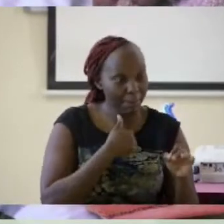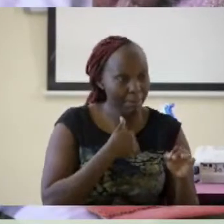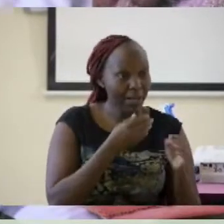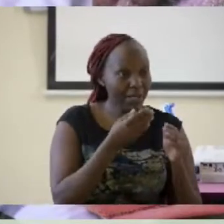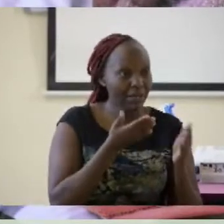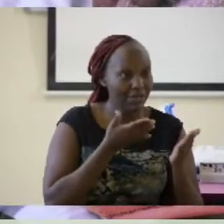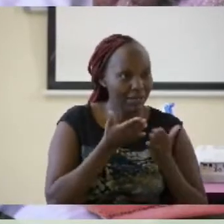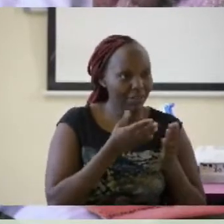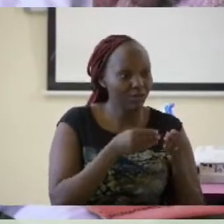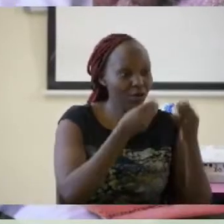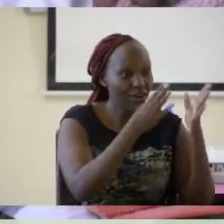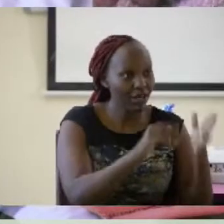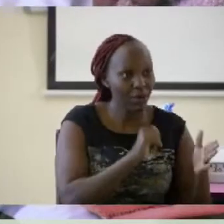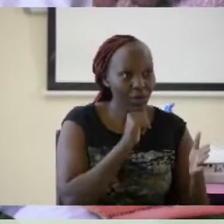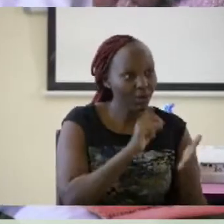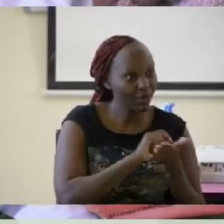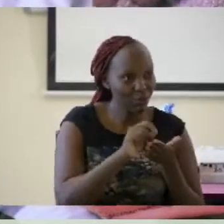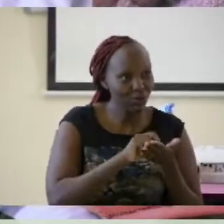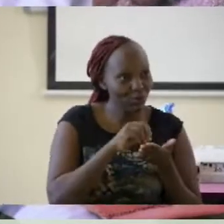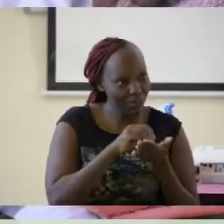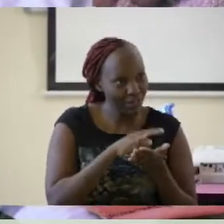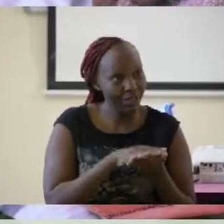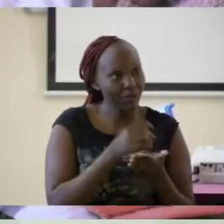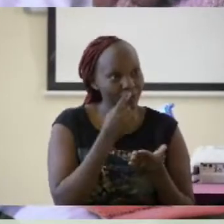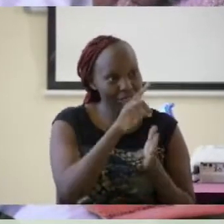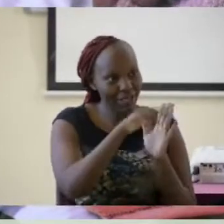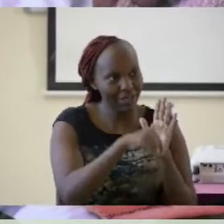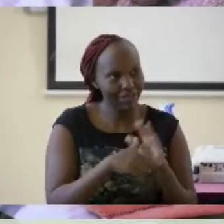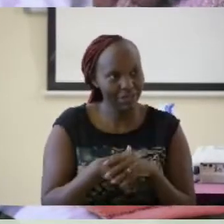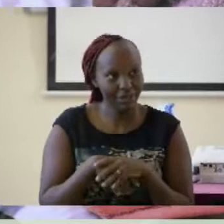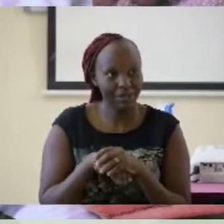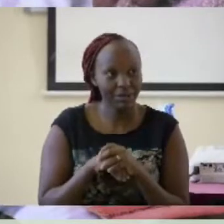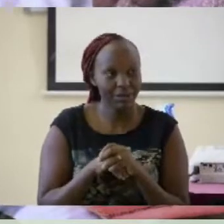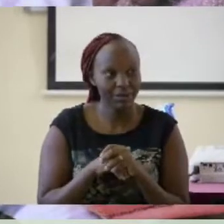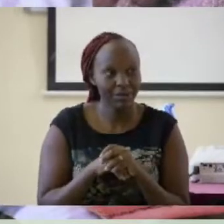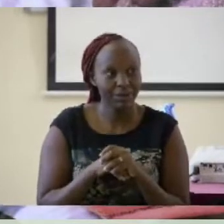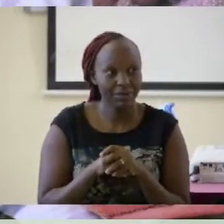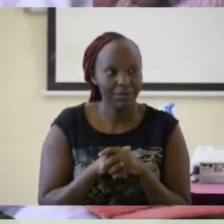to inherit, and the children, their rights, and